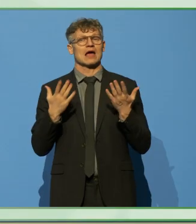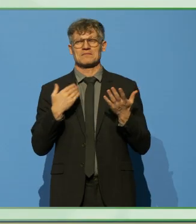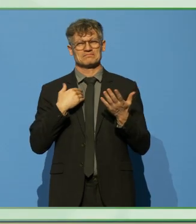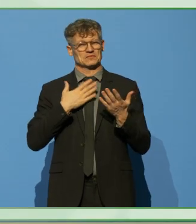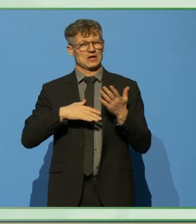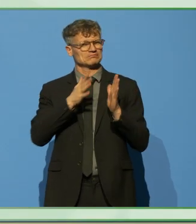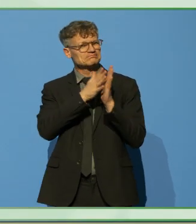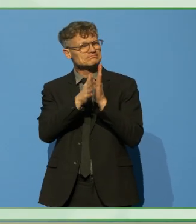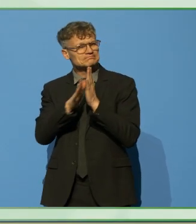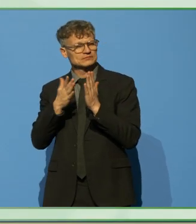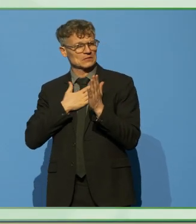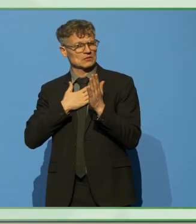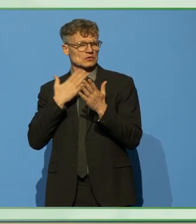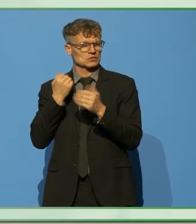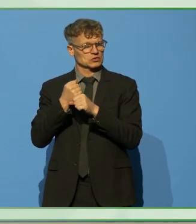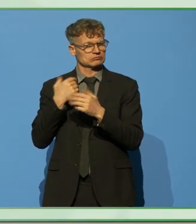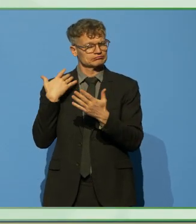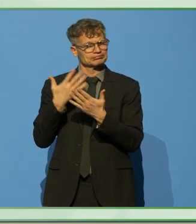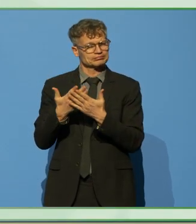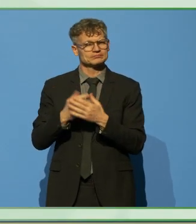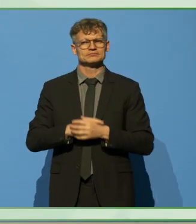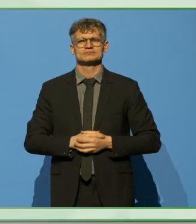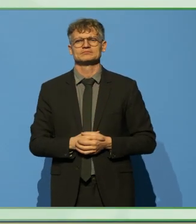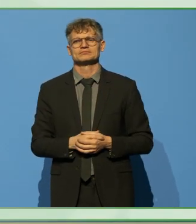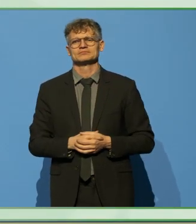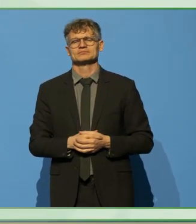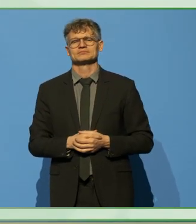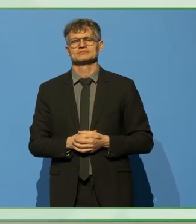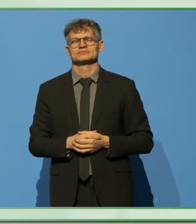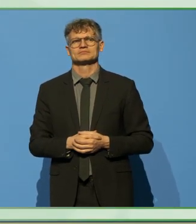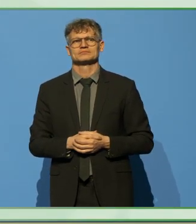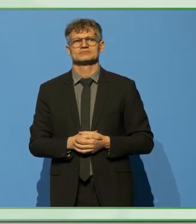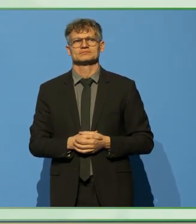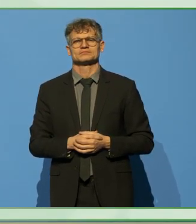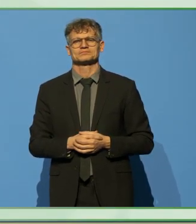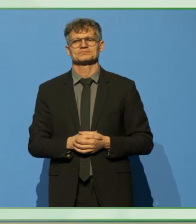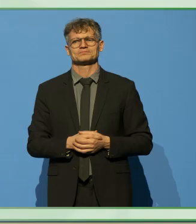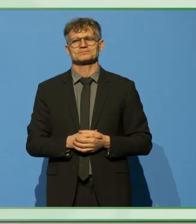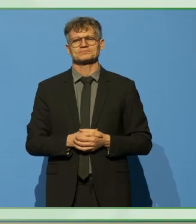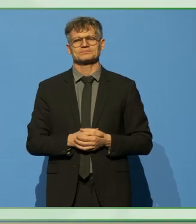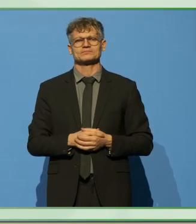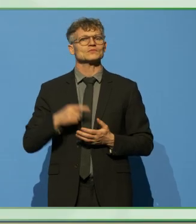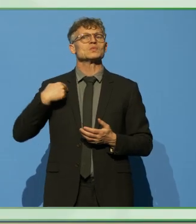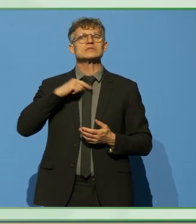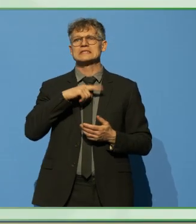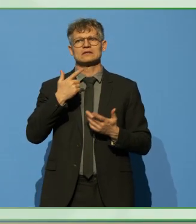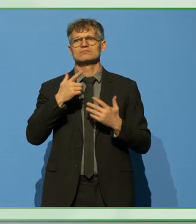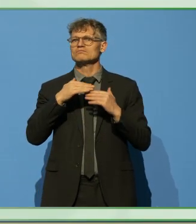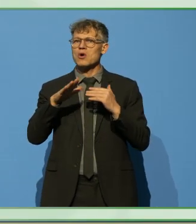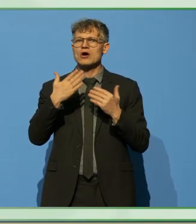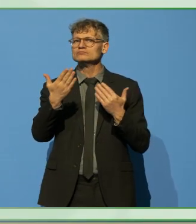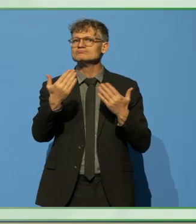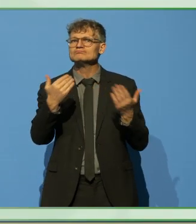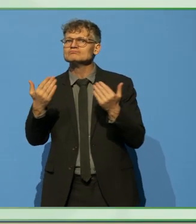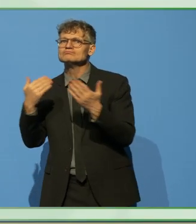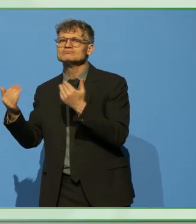have done, and we will continue to do a lot of user research. And these are a couple of the answers